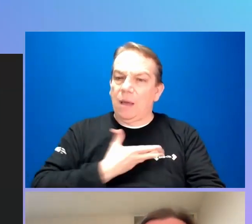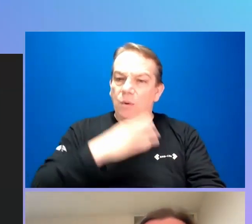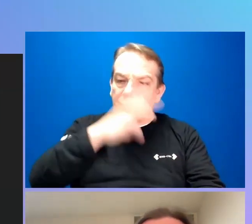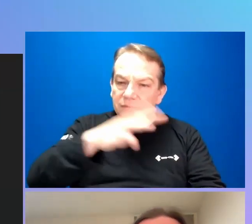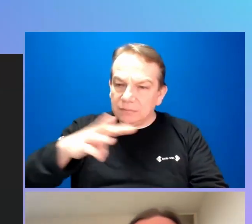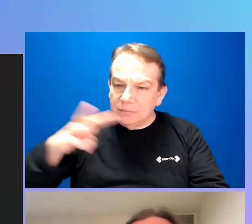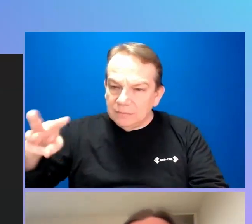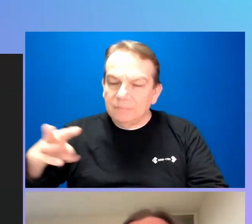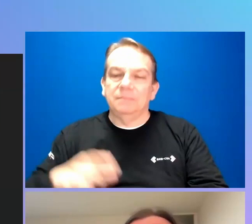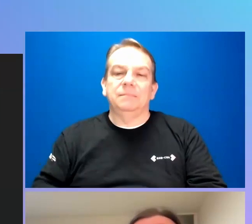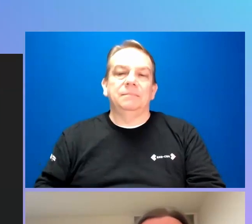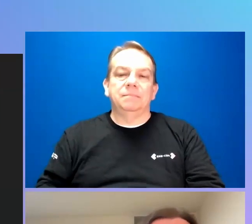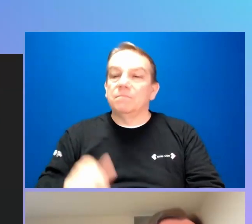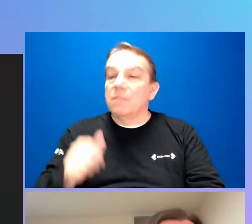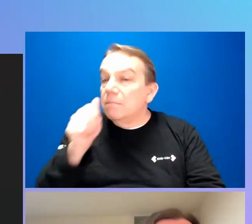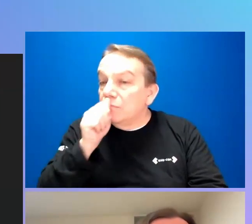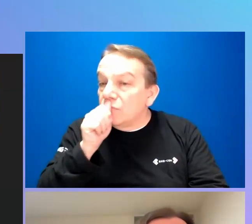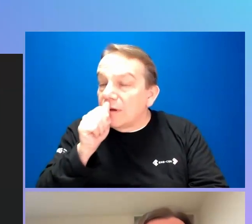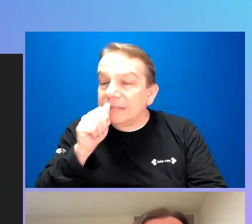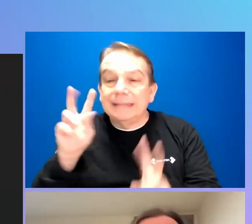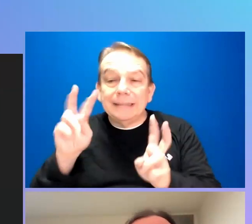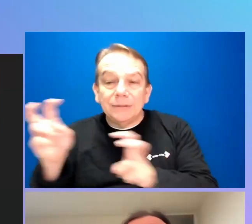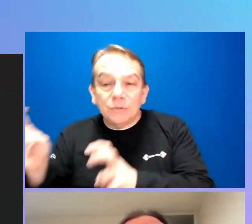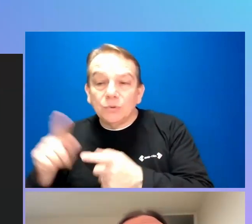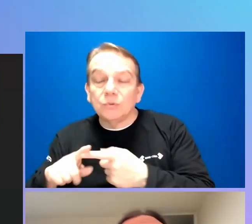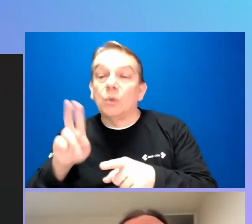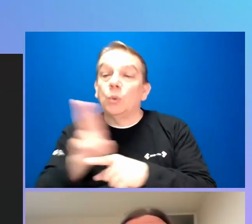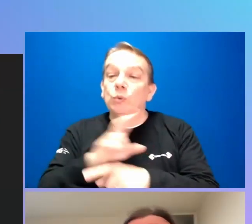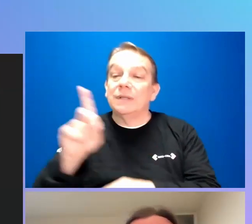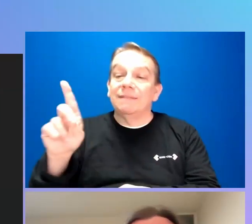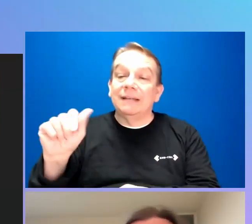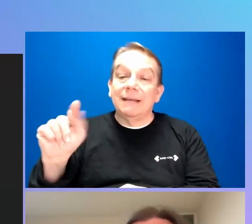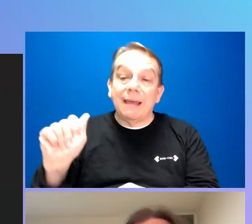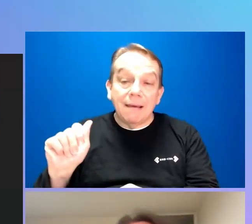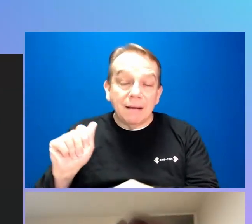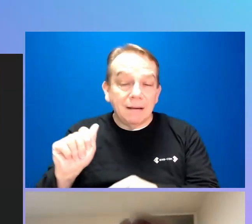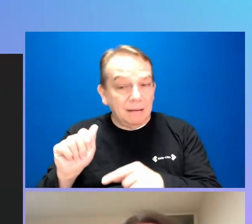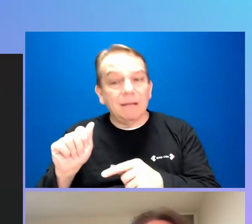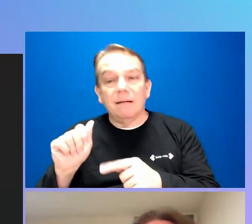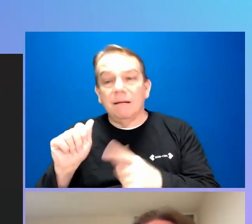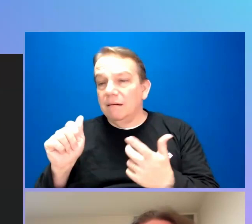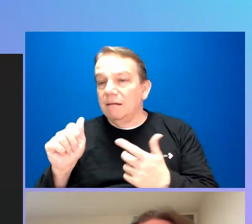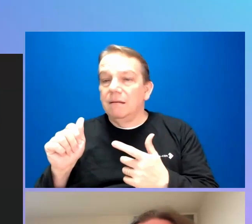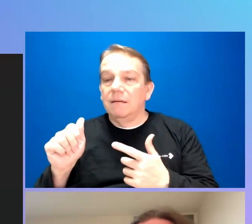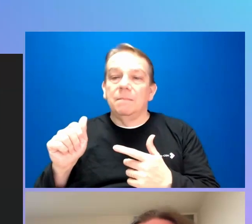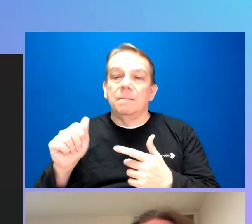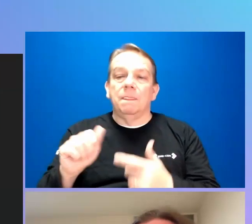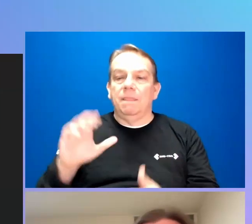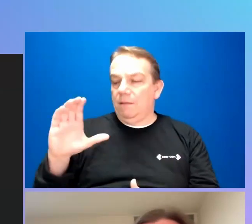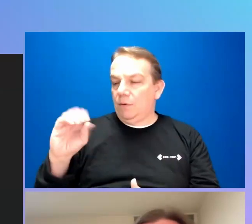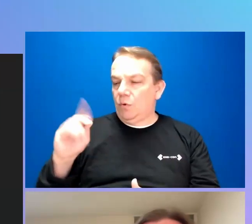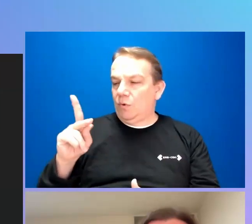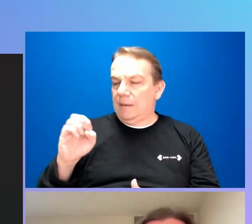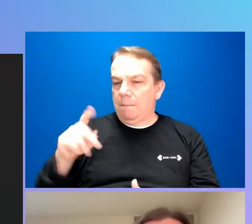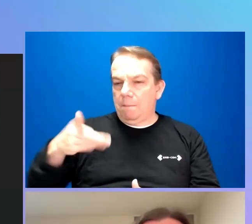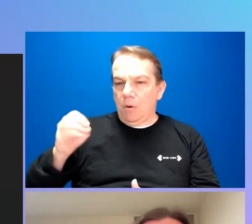GDPR on privacy and use of data. There was the cookie pop-up legislation. We